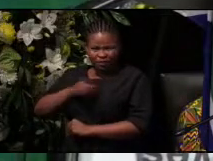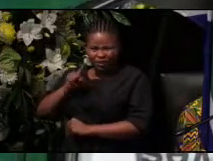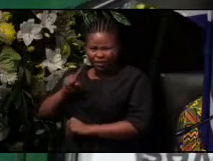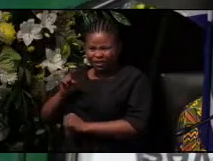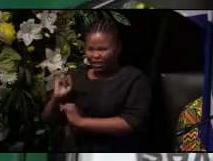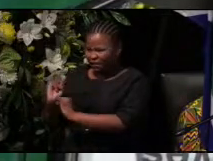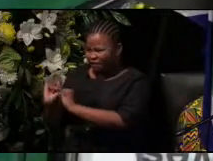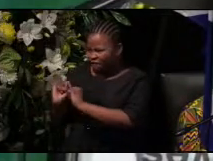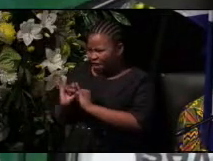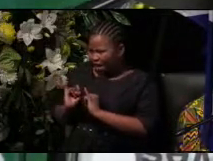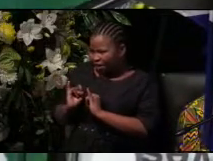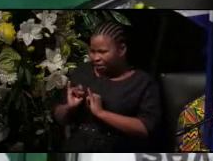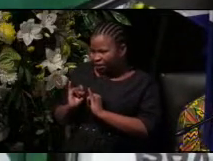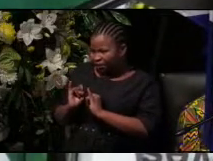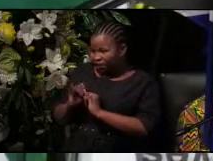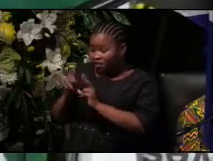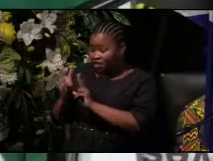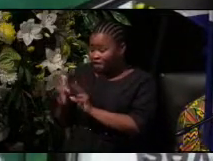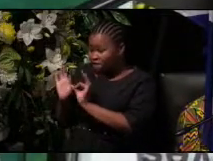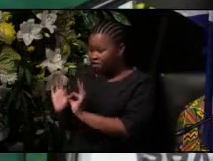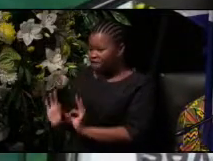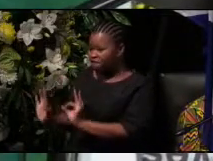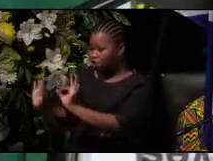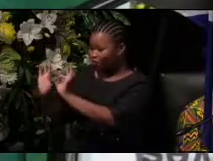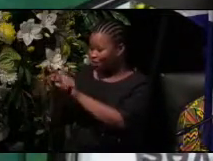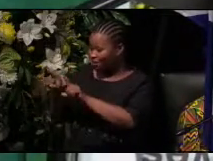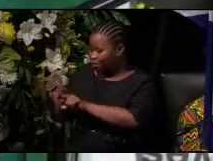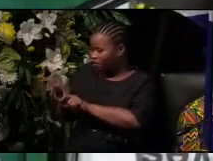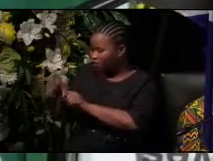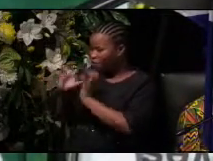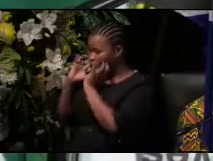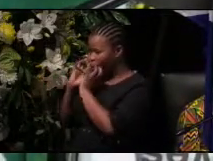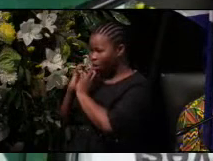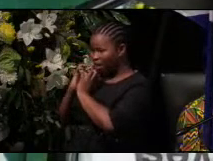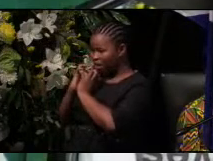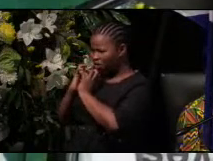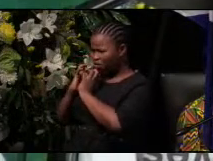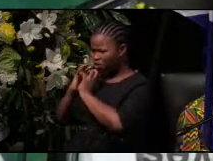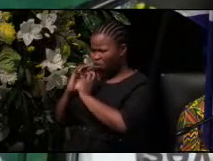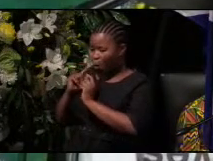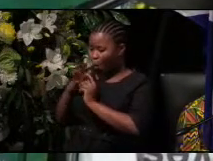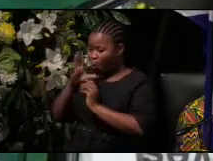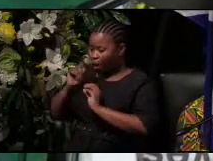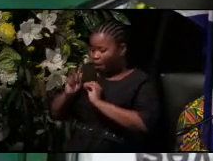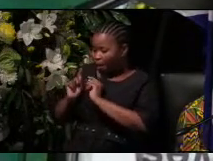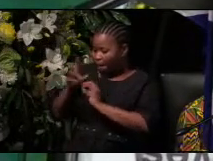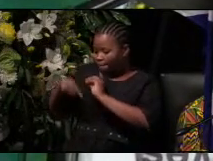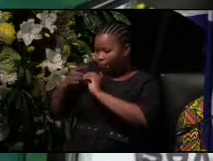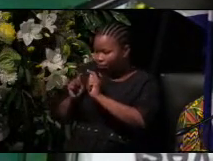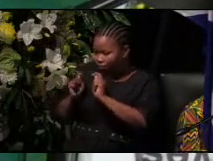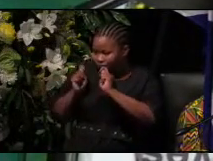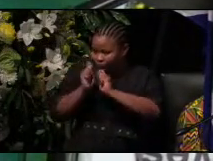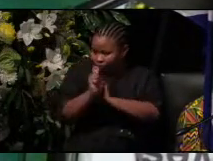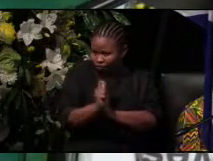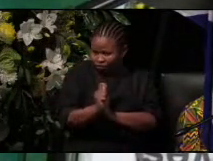a spouse the values of kotani whilst you bring about change